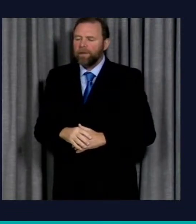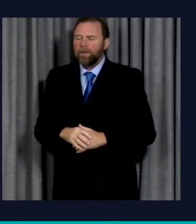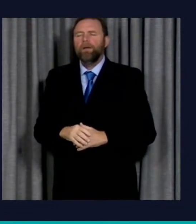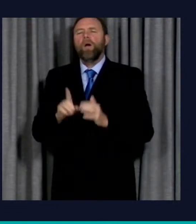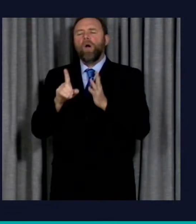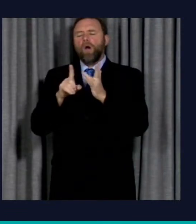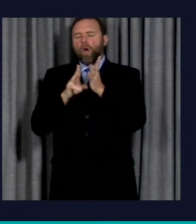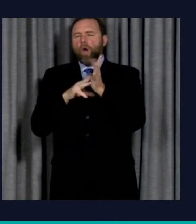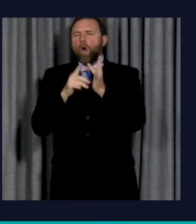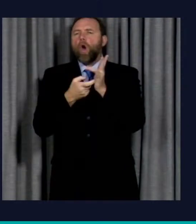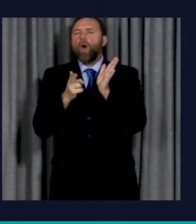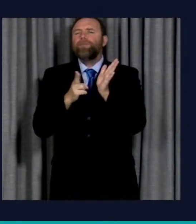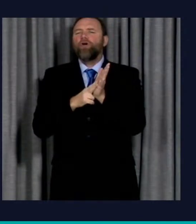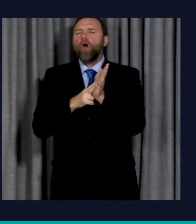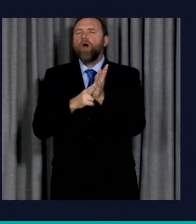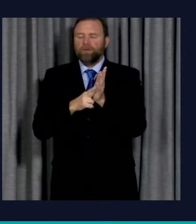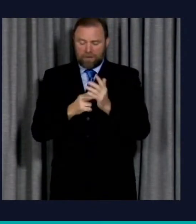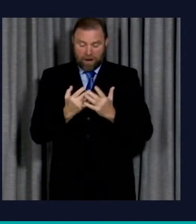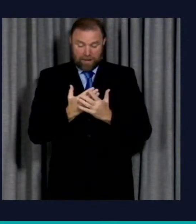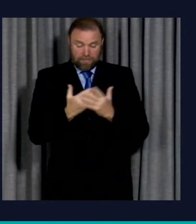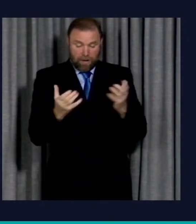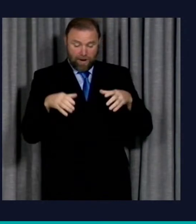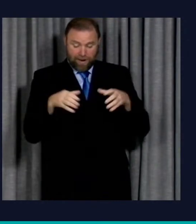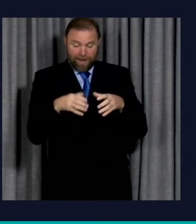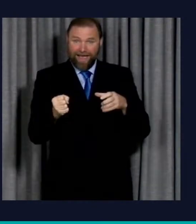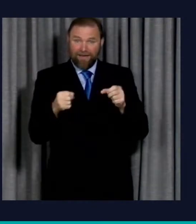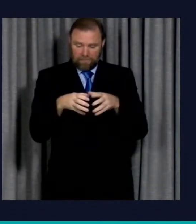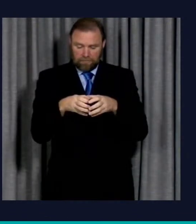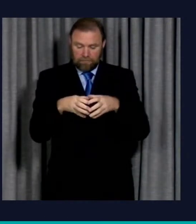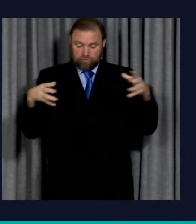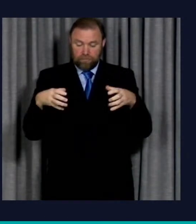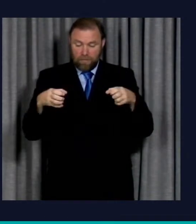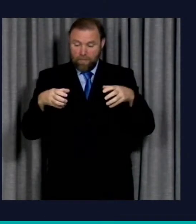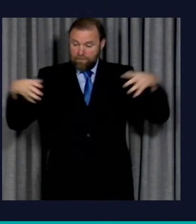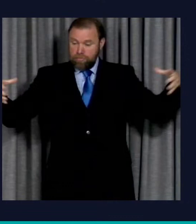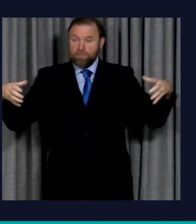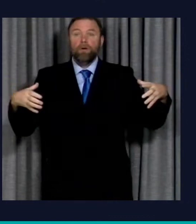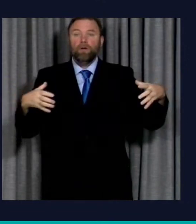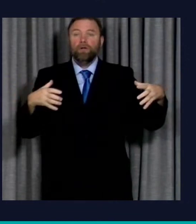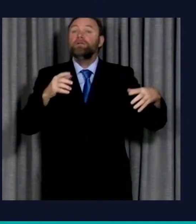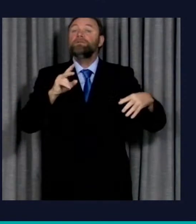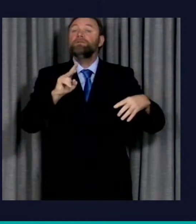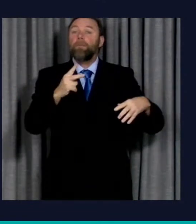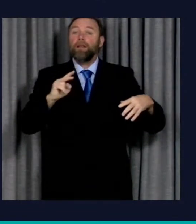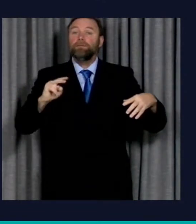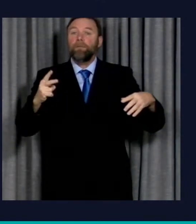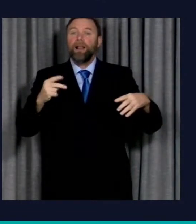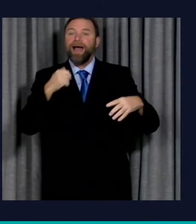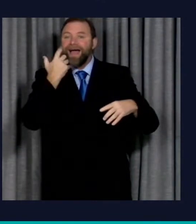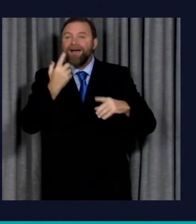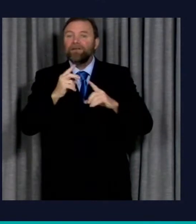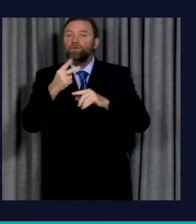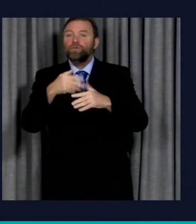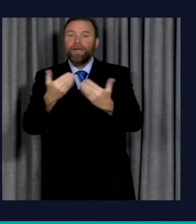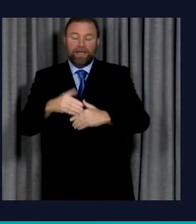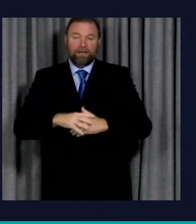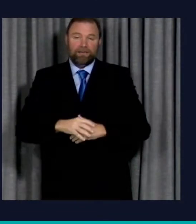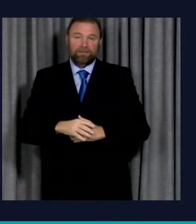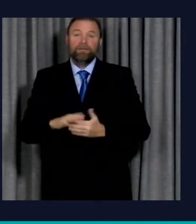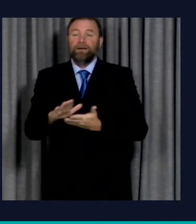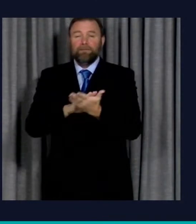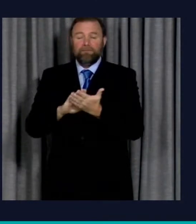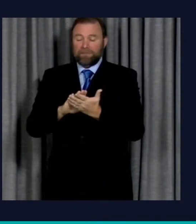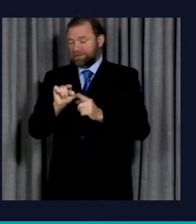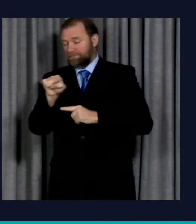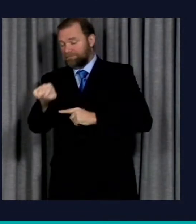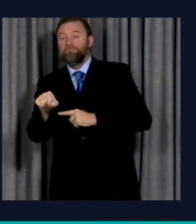a doubling time of around 2 days, and on that basis, by Boxing Day, we can expect to